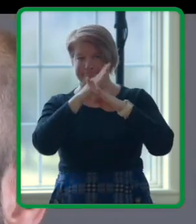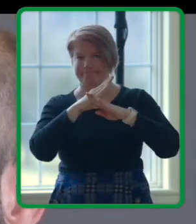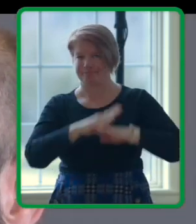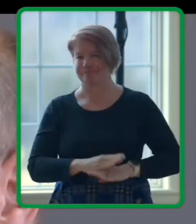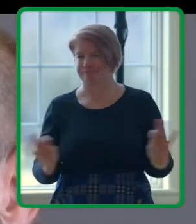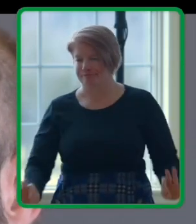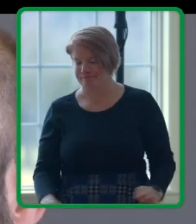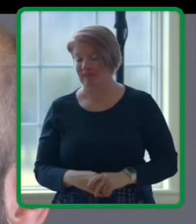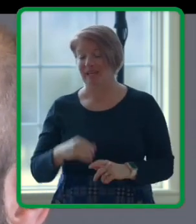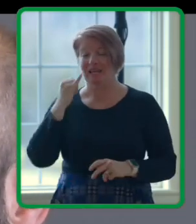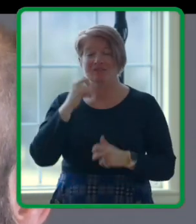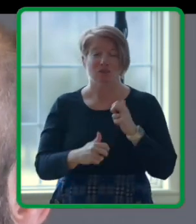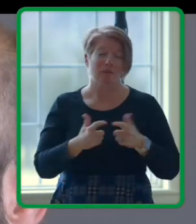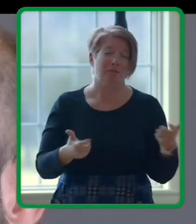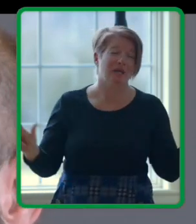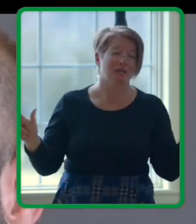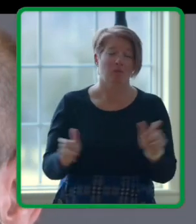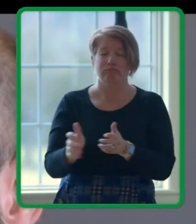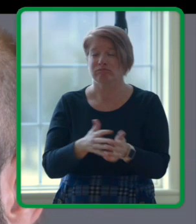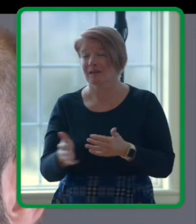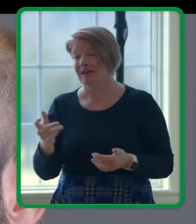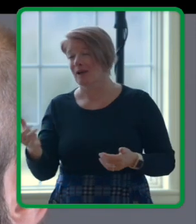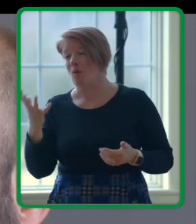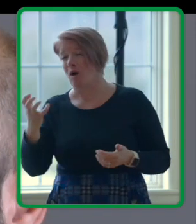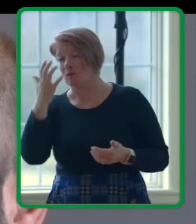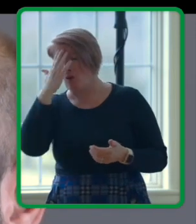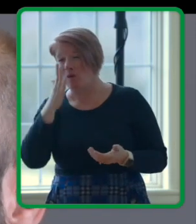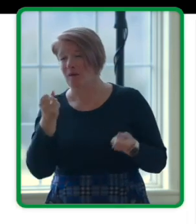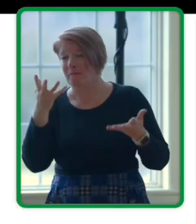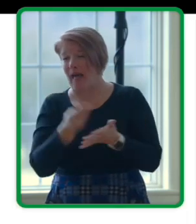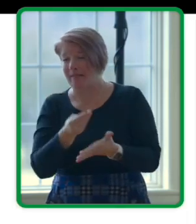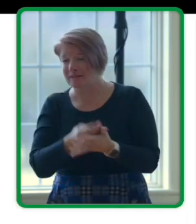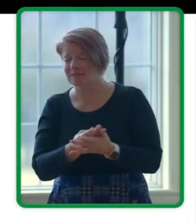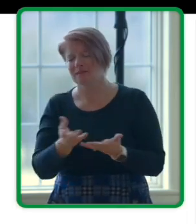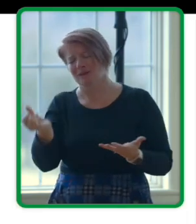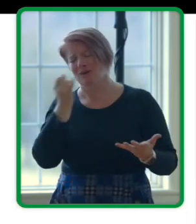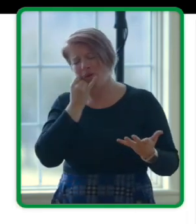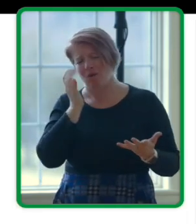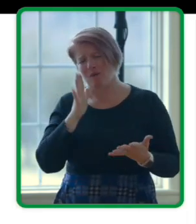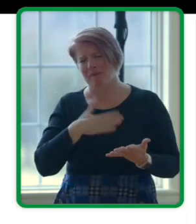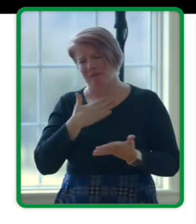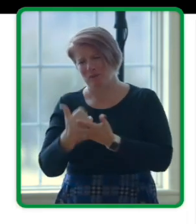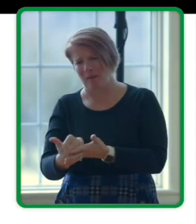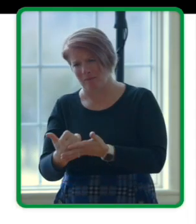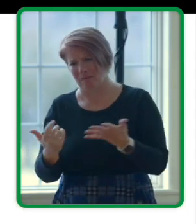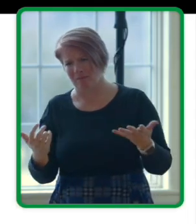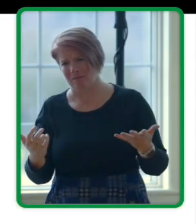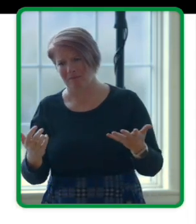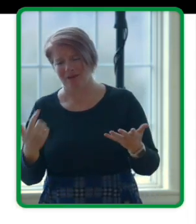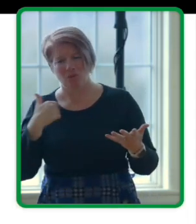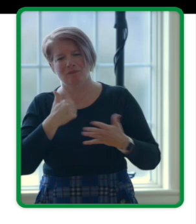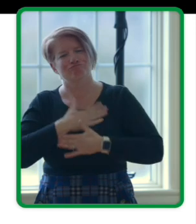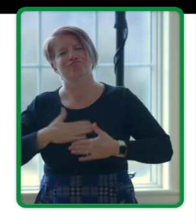having an issue, big, small, you want to check your balance, give us a call. We'll be happy to help you. It really makes our day